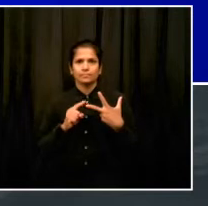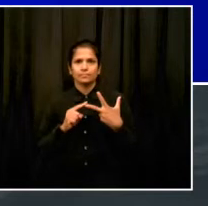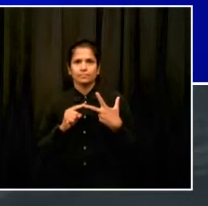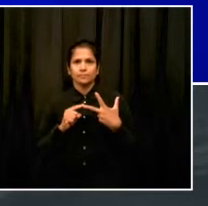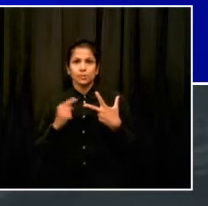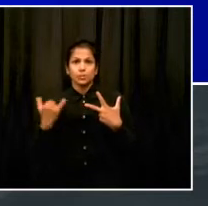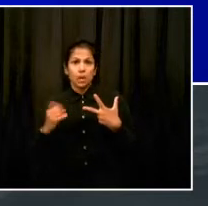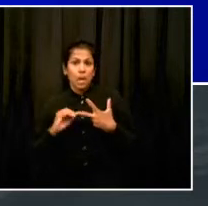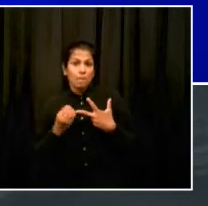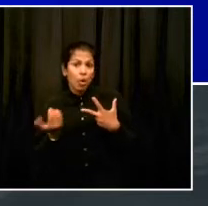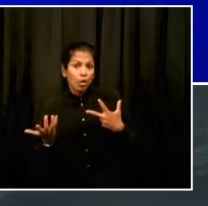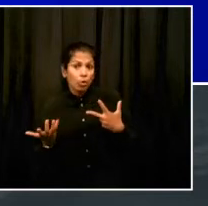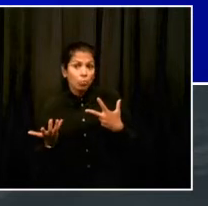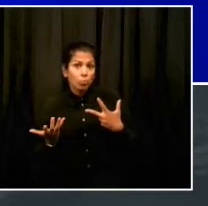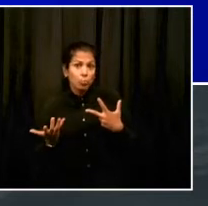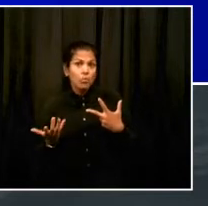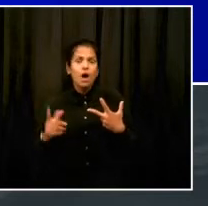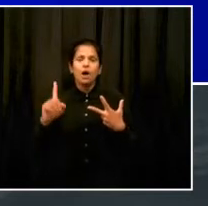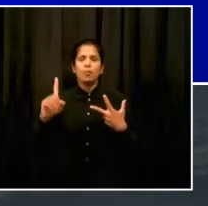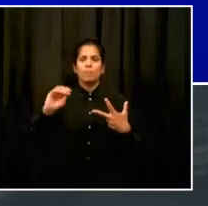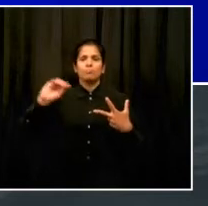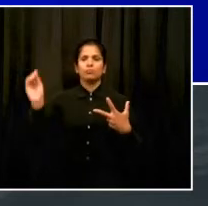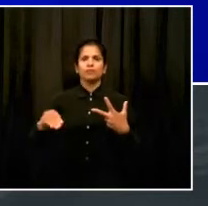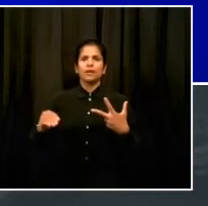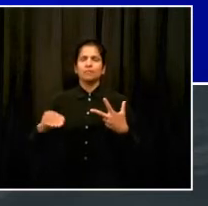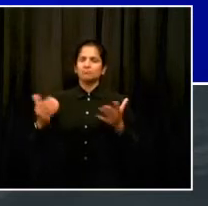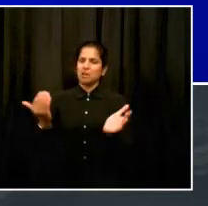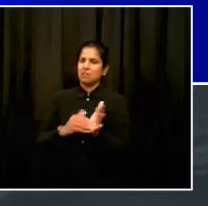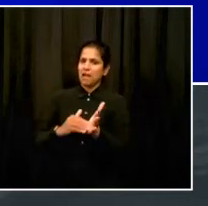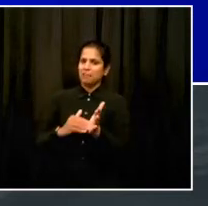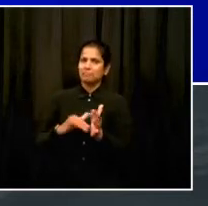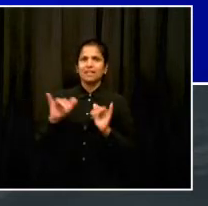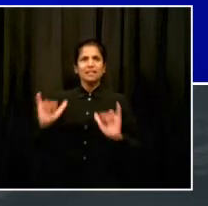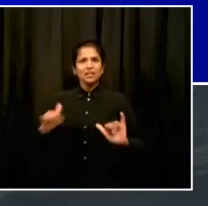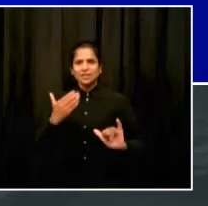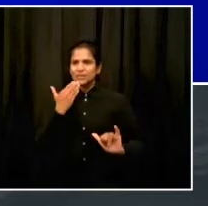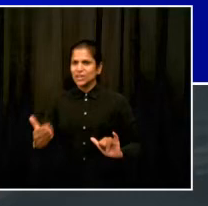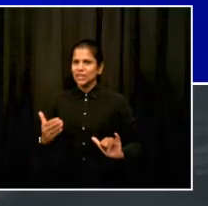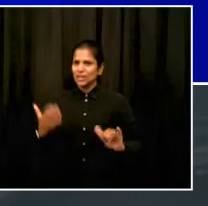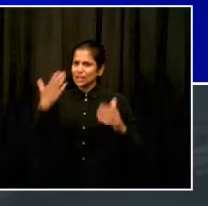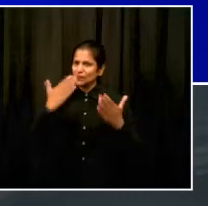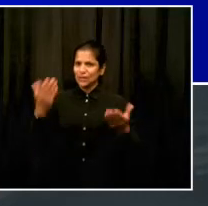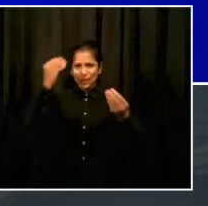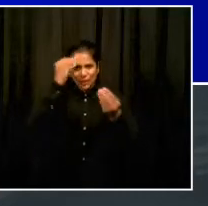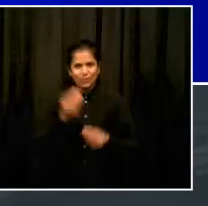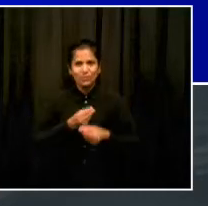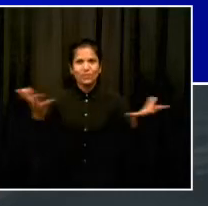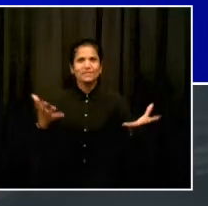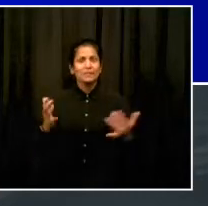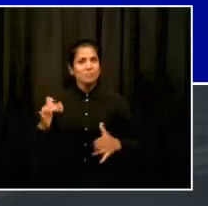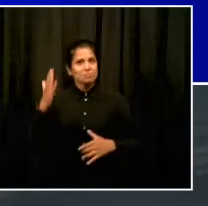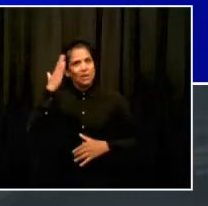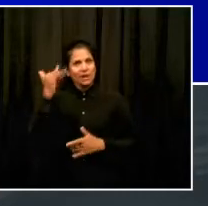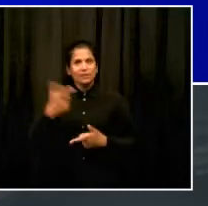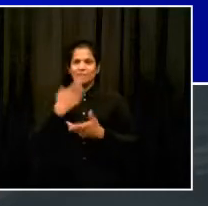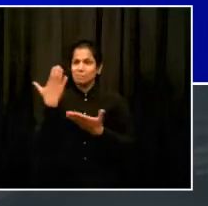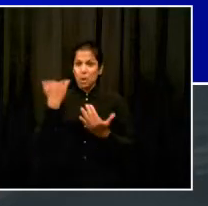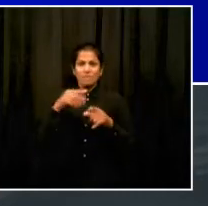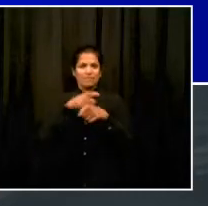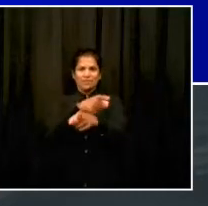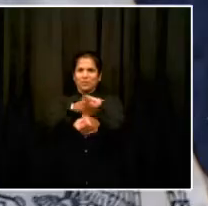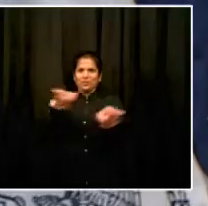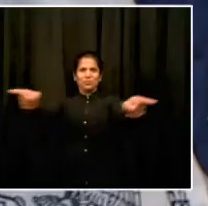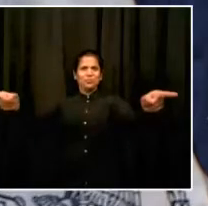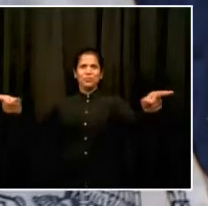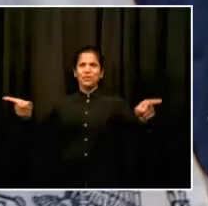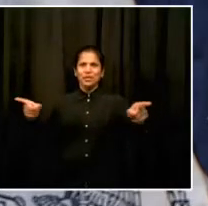lowest we've seen, 1%. That is fantastic, and that is because of your hard work. Keep going. Now, a few words